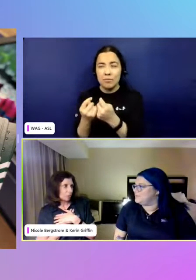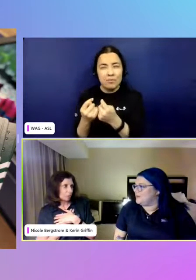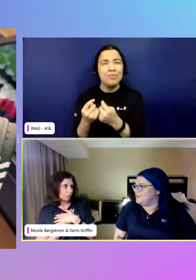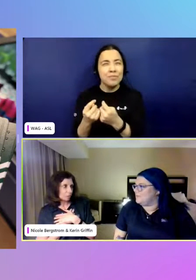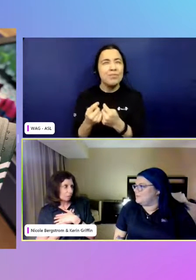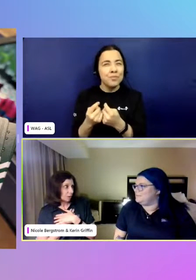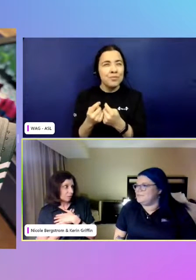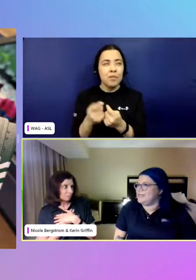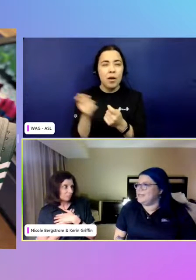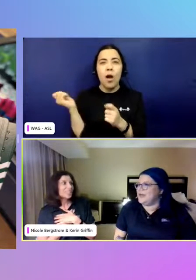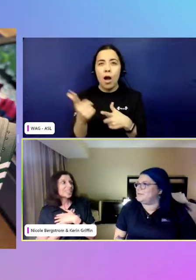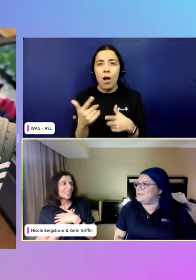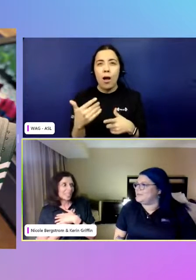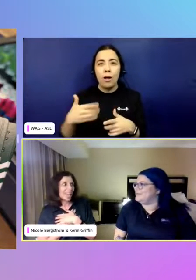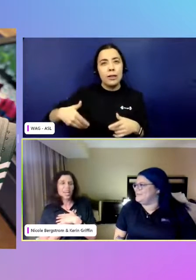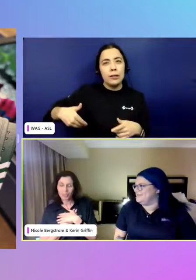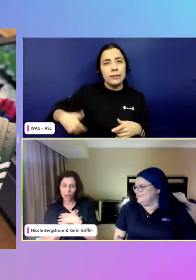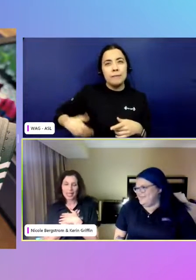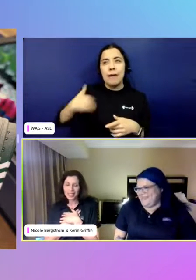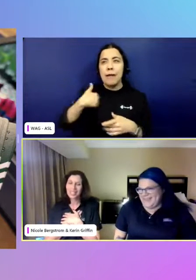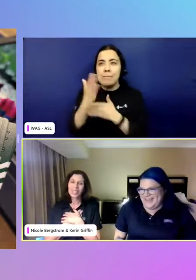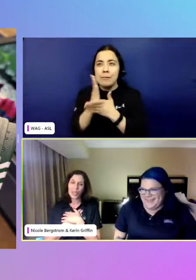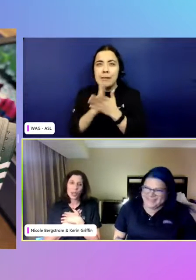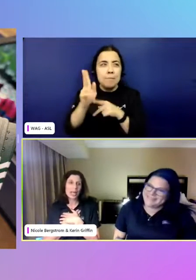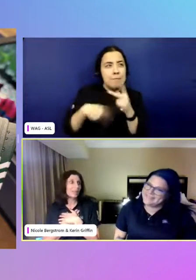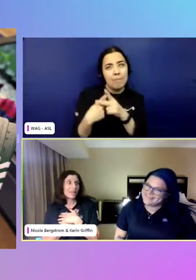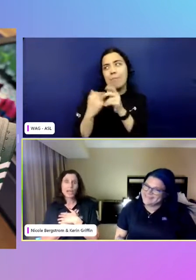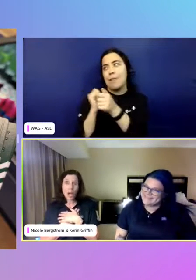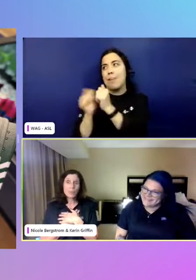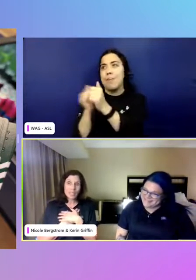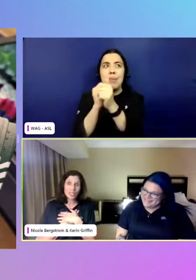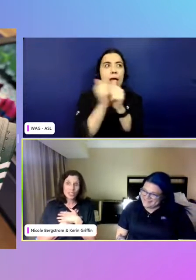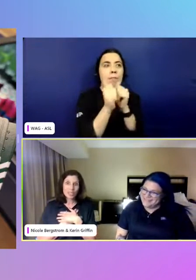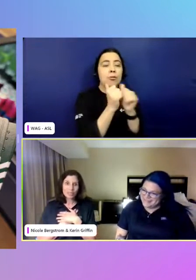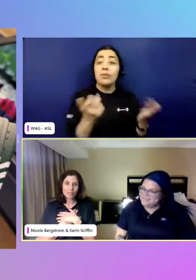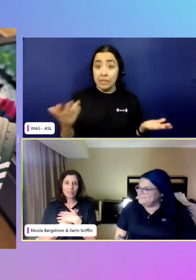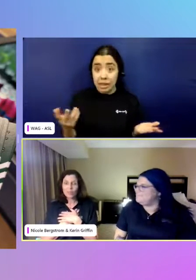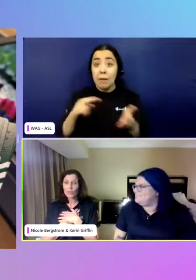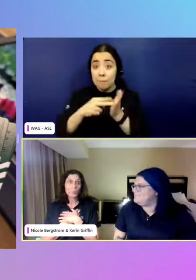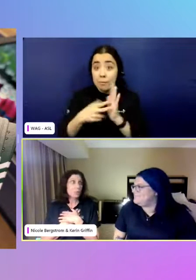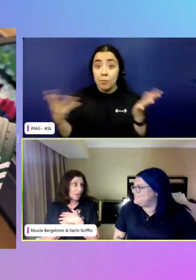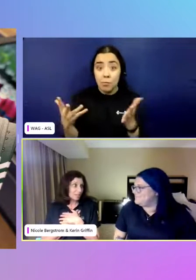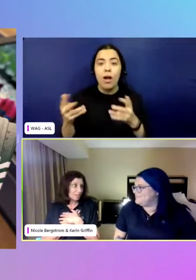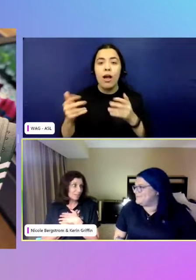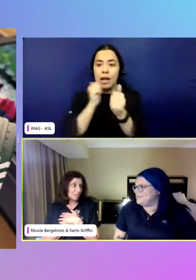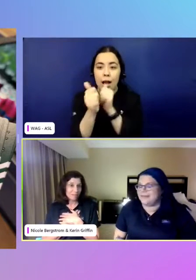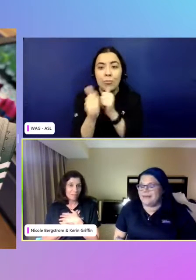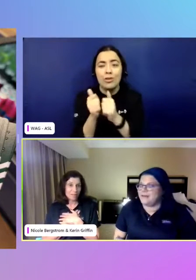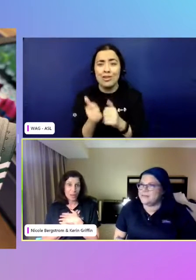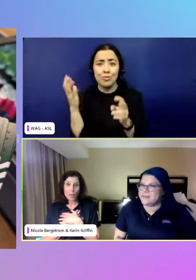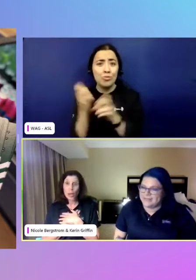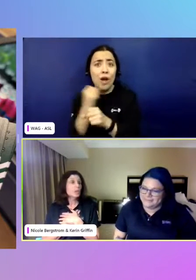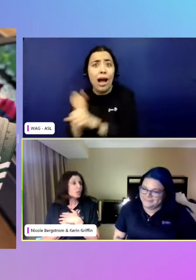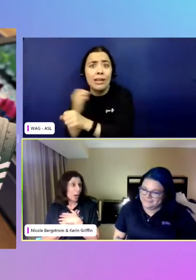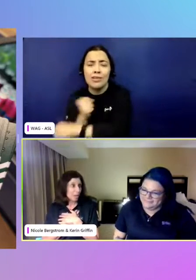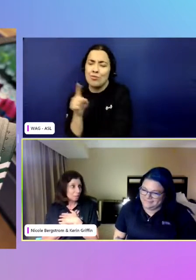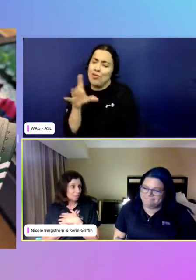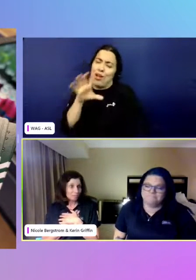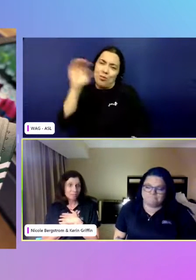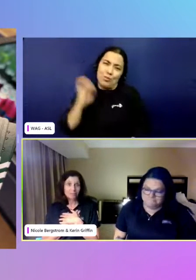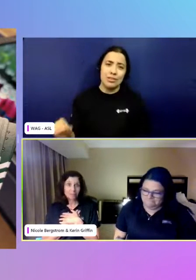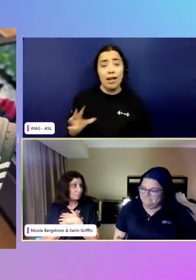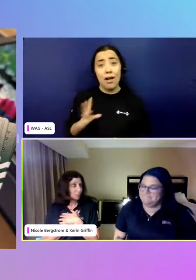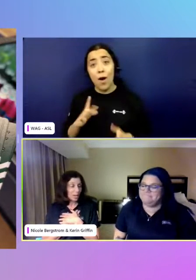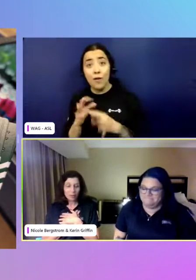in their body, right? Not really. Yeah, right. Okay, competition, prizes, 100%.